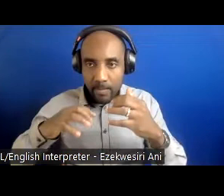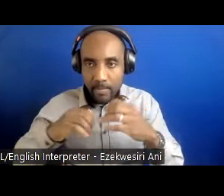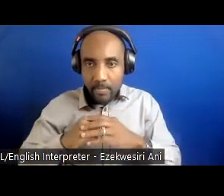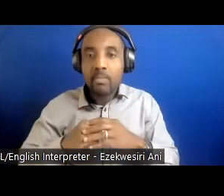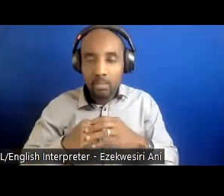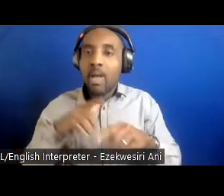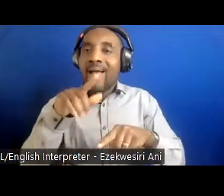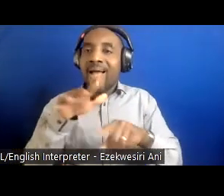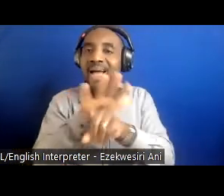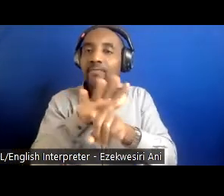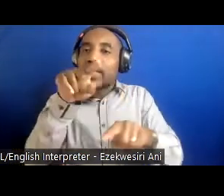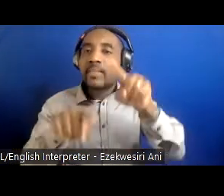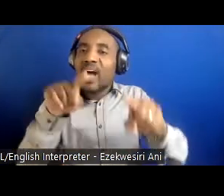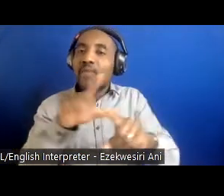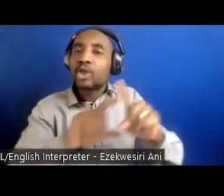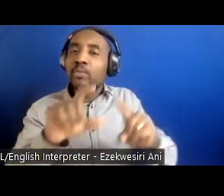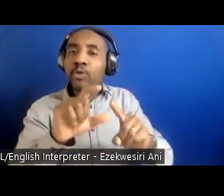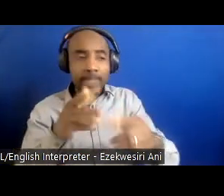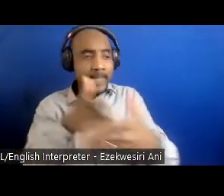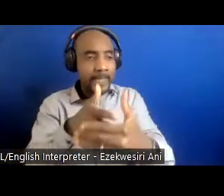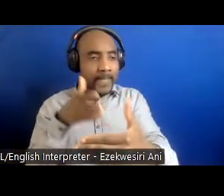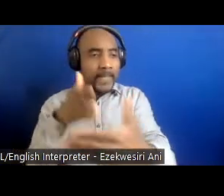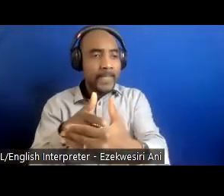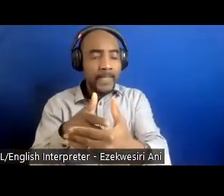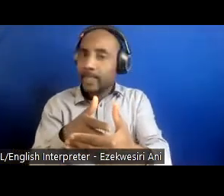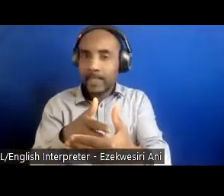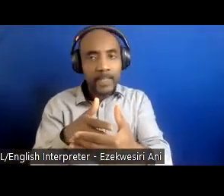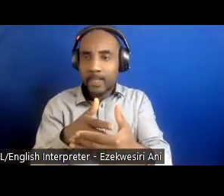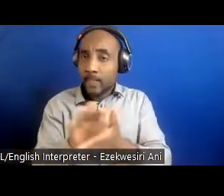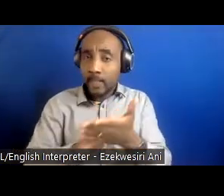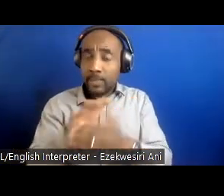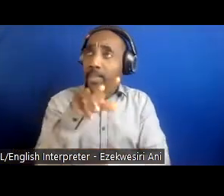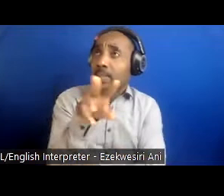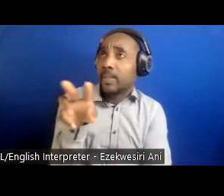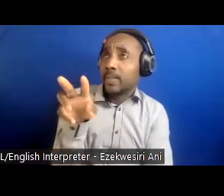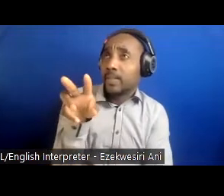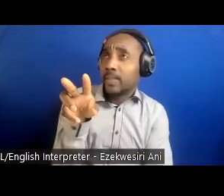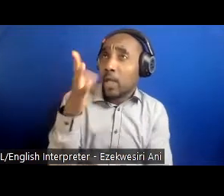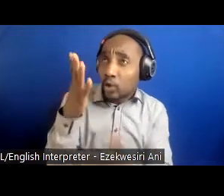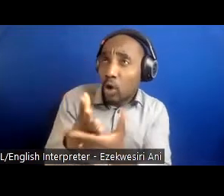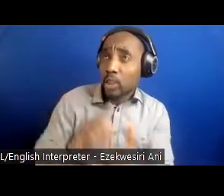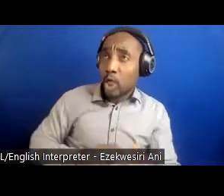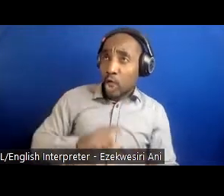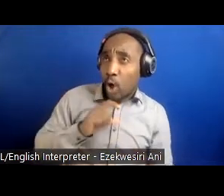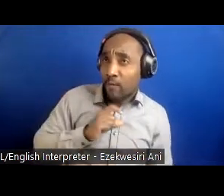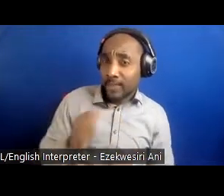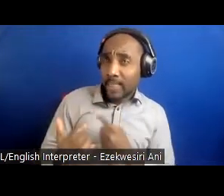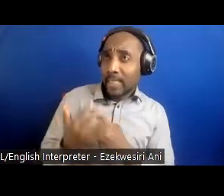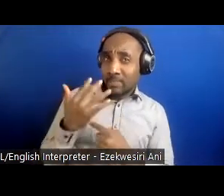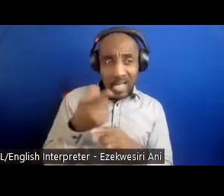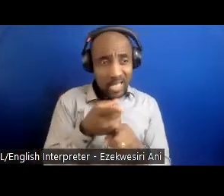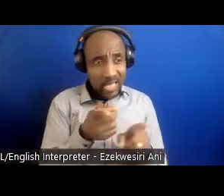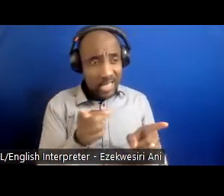diverse communities, which understandably does not instill much confidence, trust, or inspiration to these